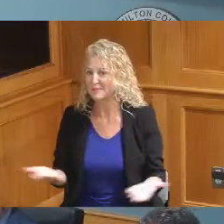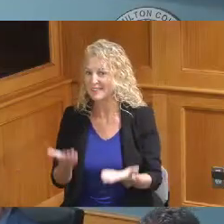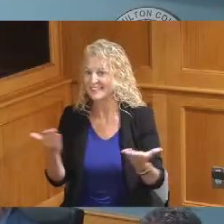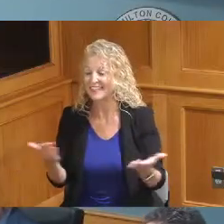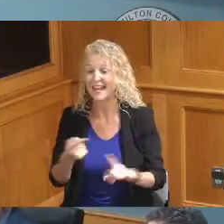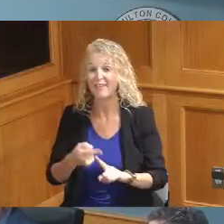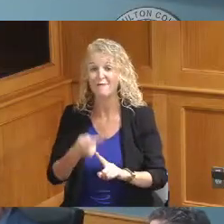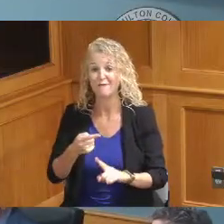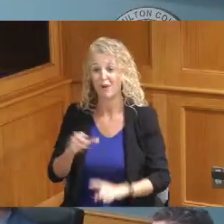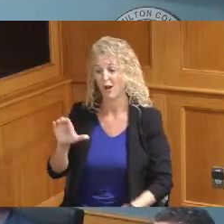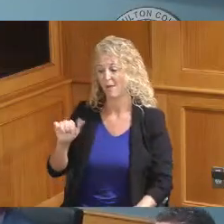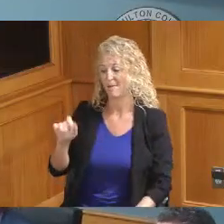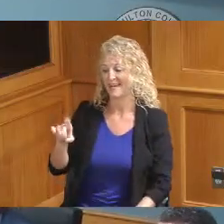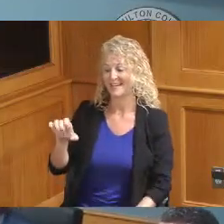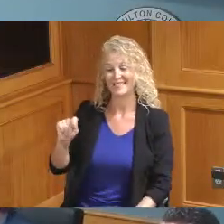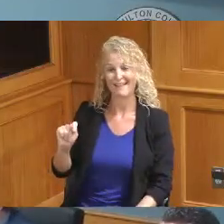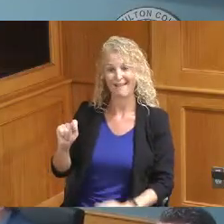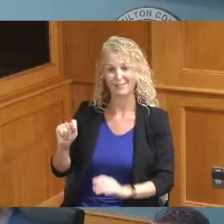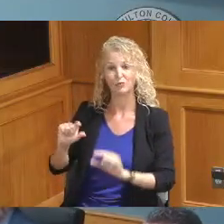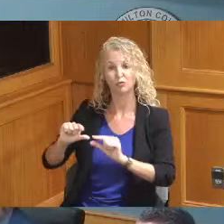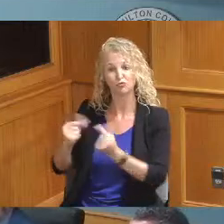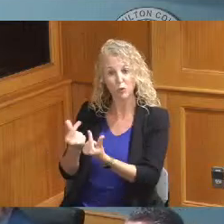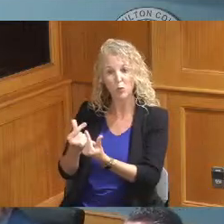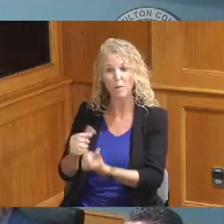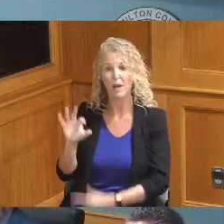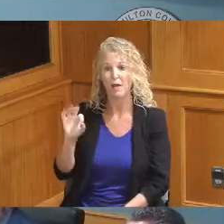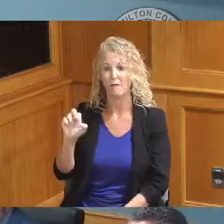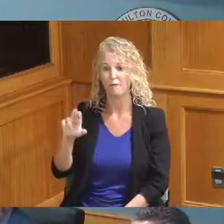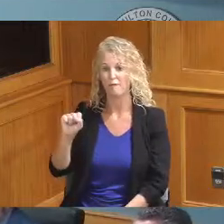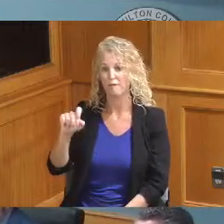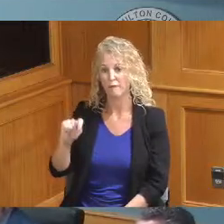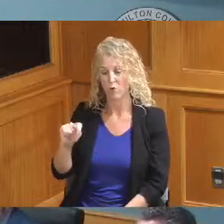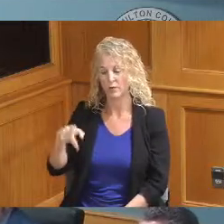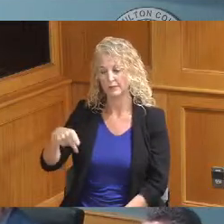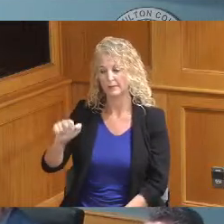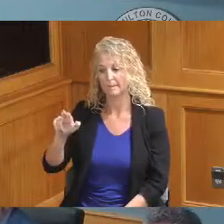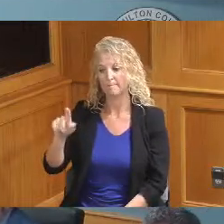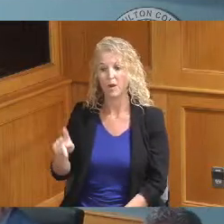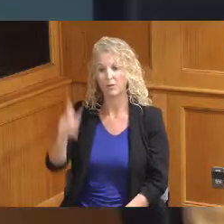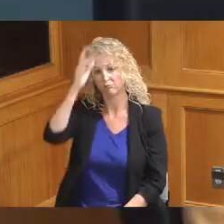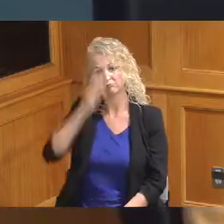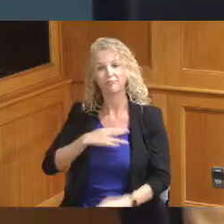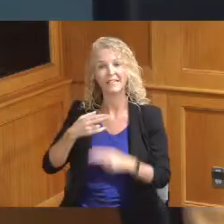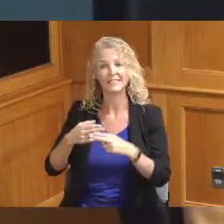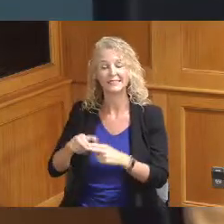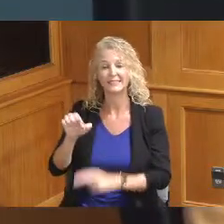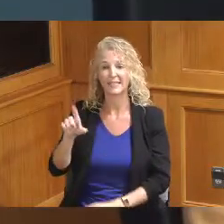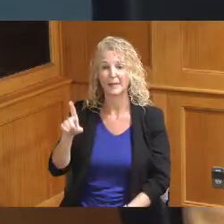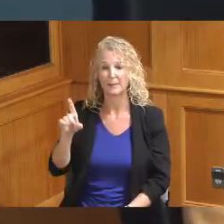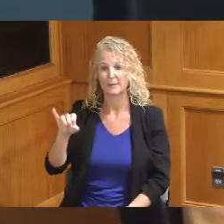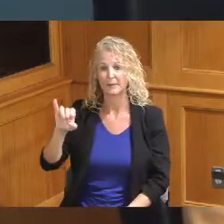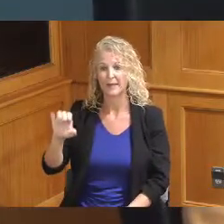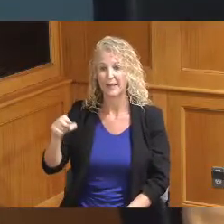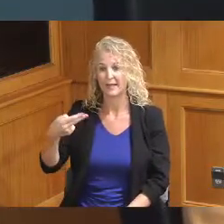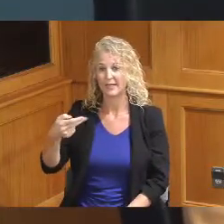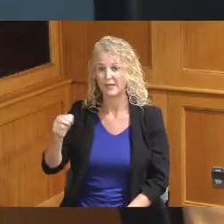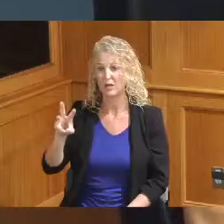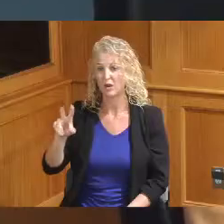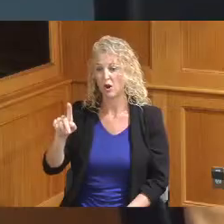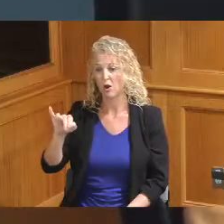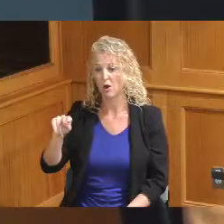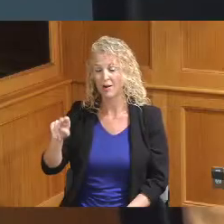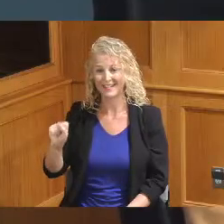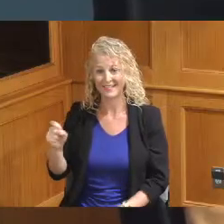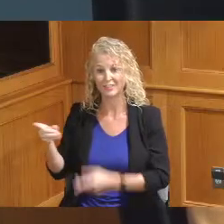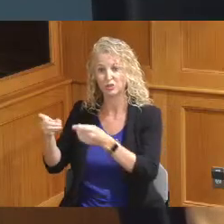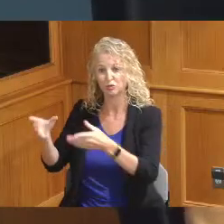from the cadet class from Forest Park. Eddie Hawkins is here. He's the director of the program. But before we get to that, I do